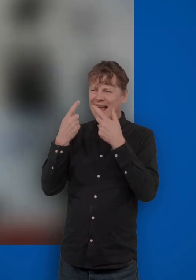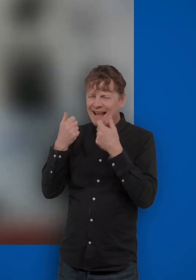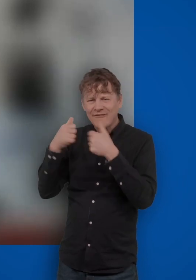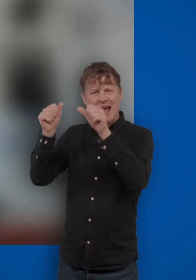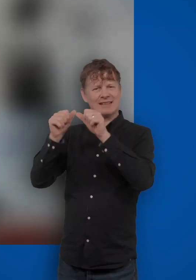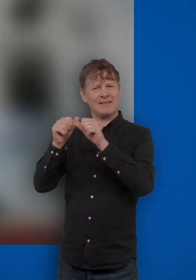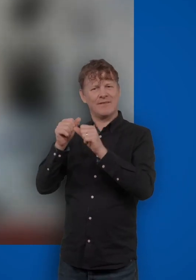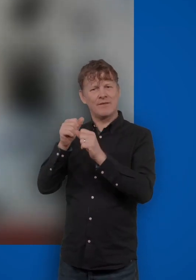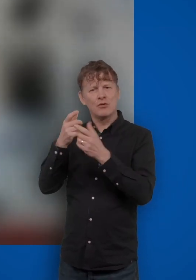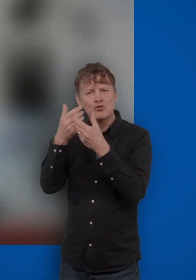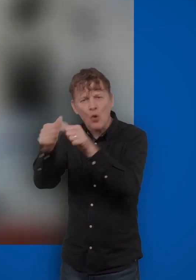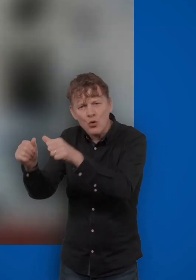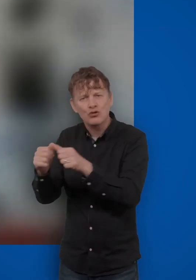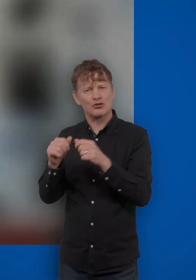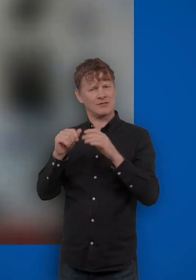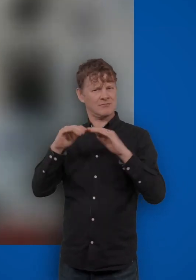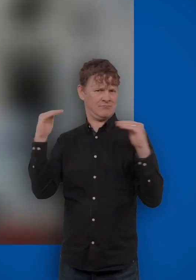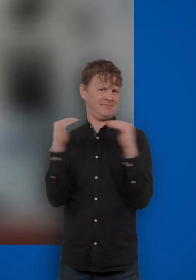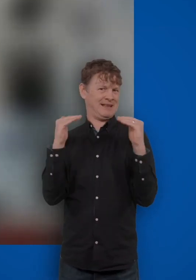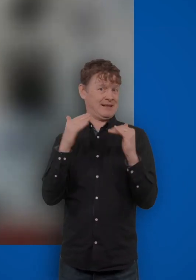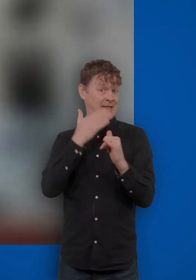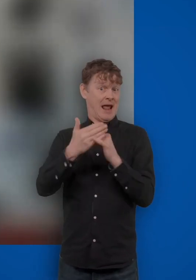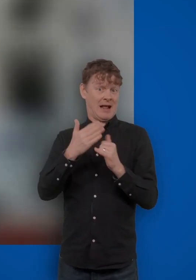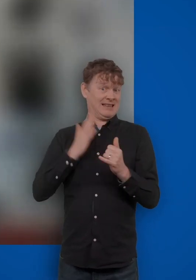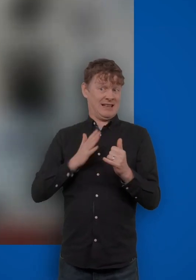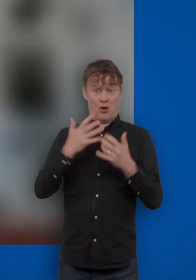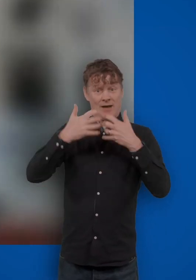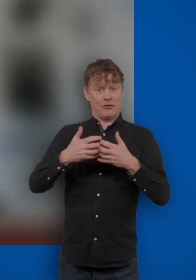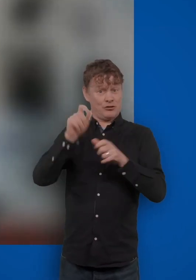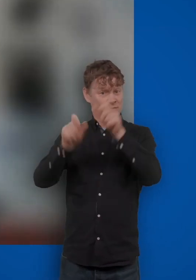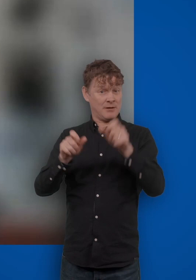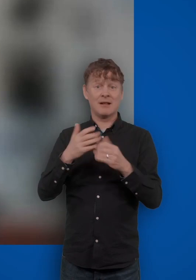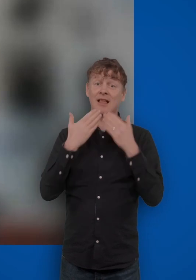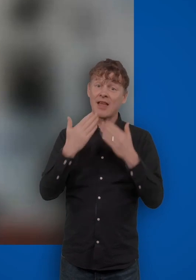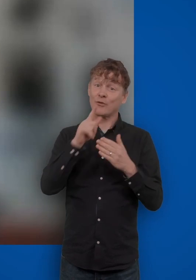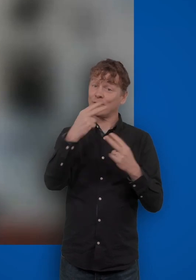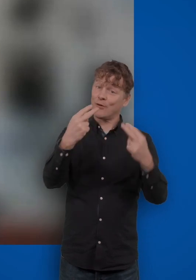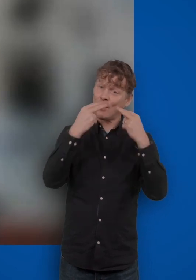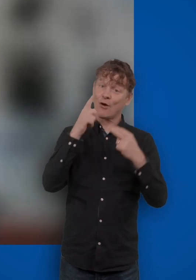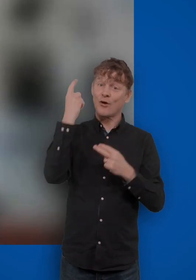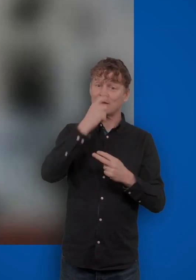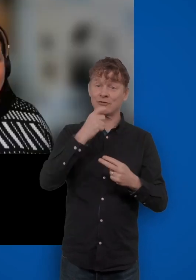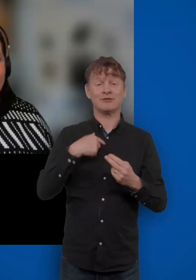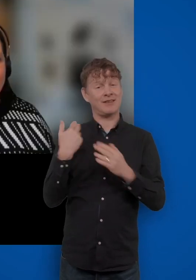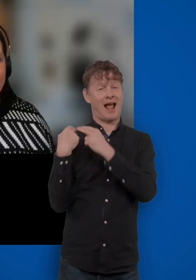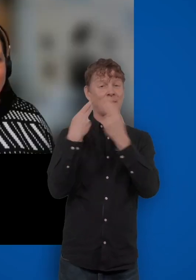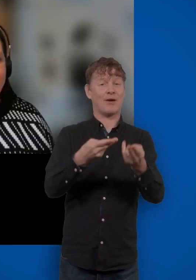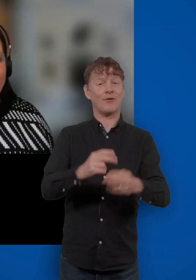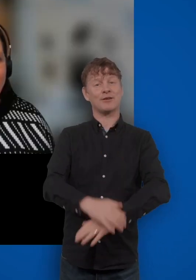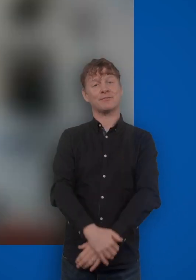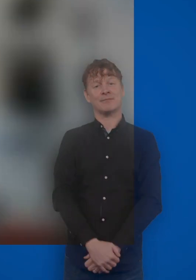innovation to meet the needs of diverse end users. So thank you for your time and consideration. I'll hand back over. Thank